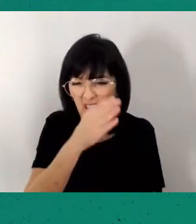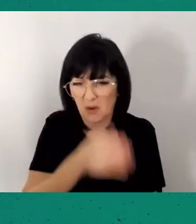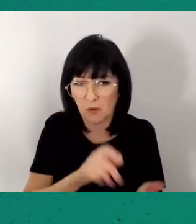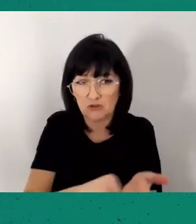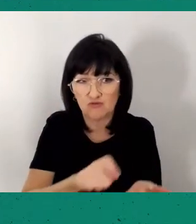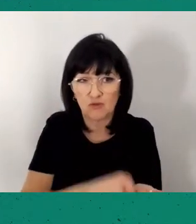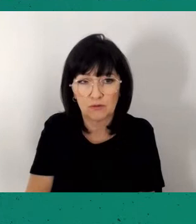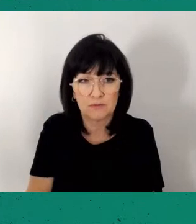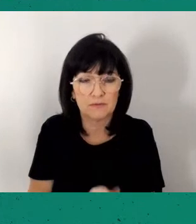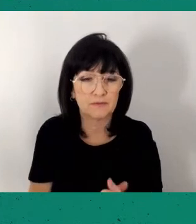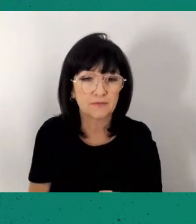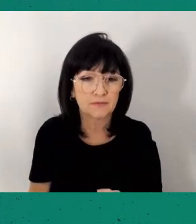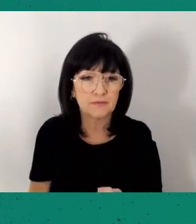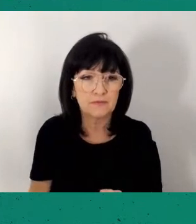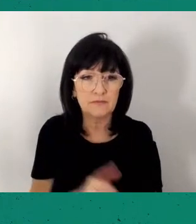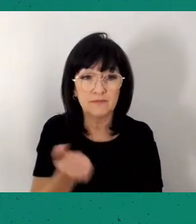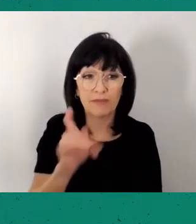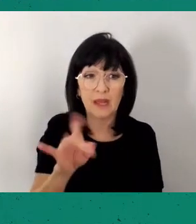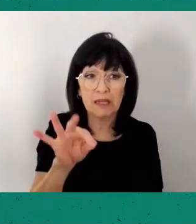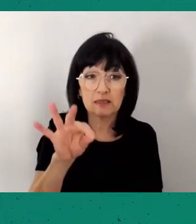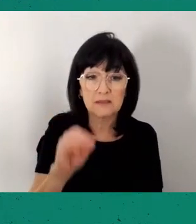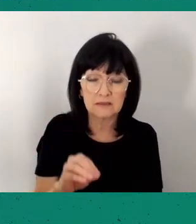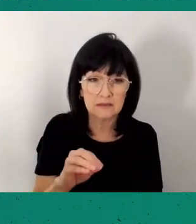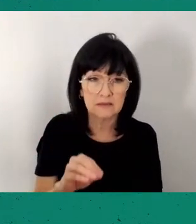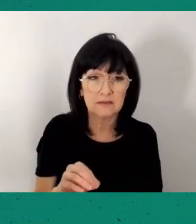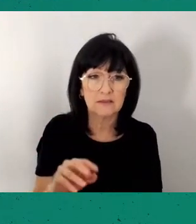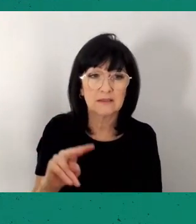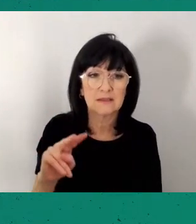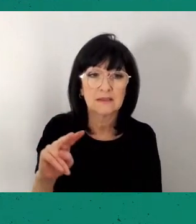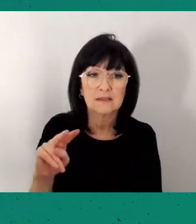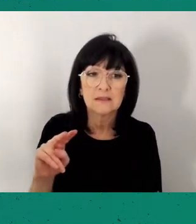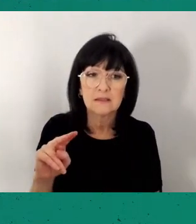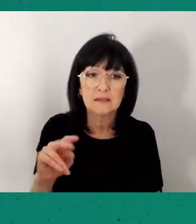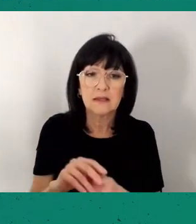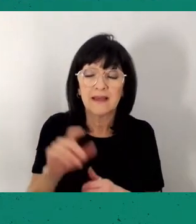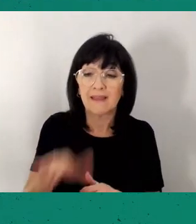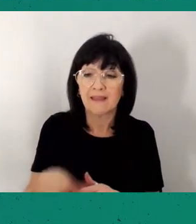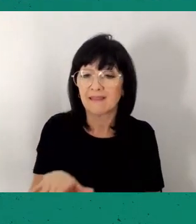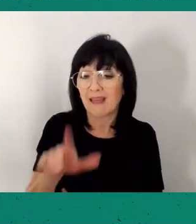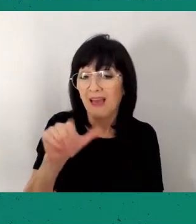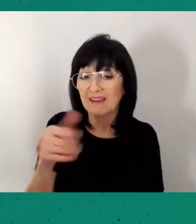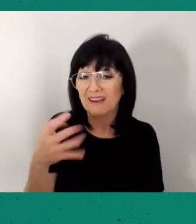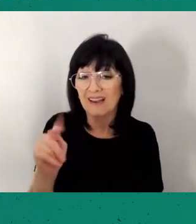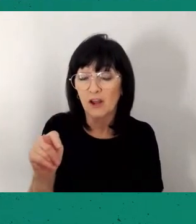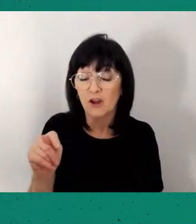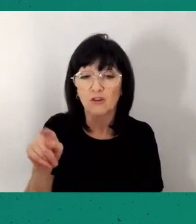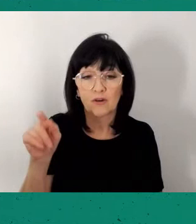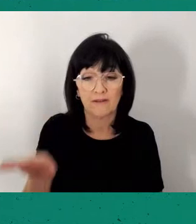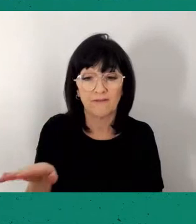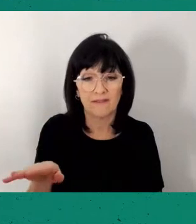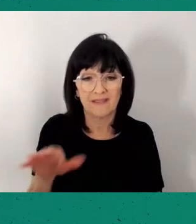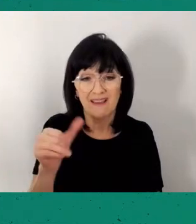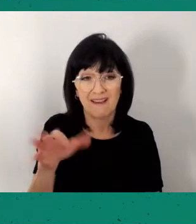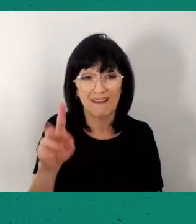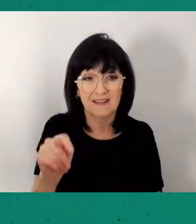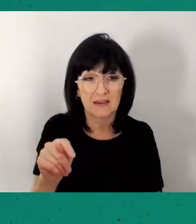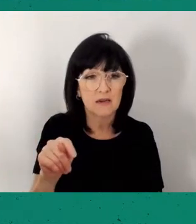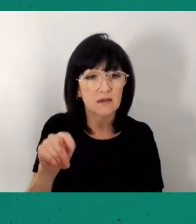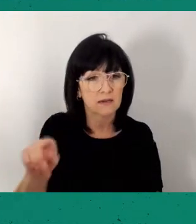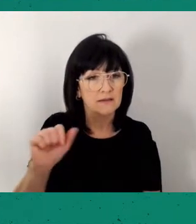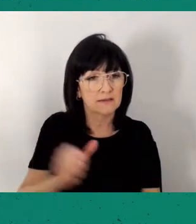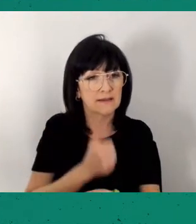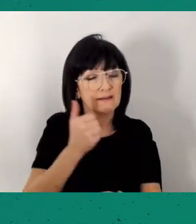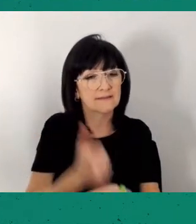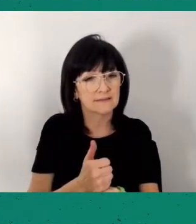And the 1890 Second Morrill Land Grant Act led to the establishment of the State College for Colored People in